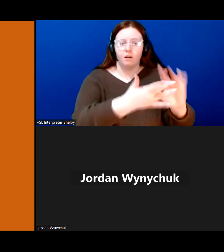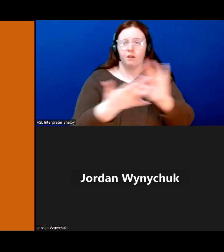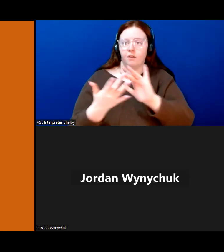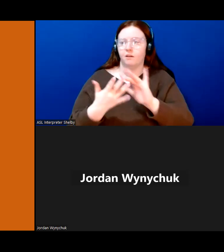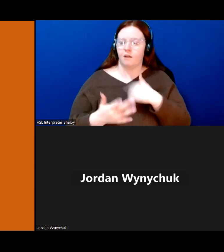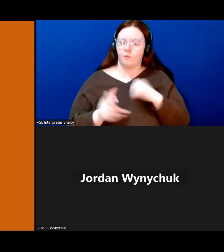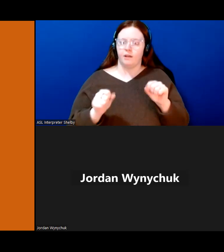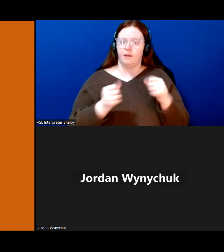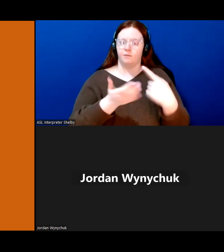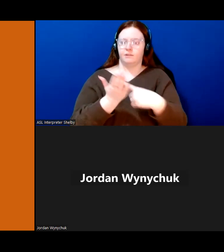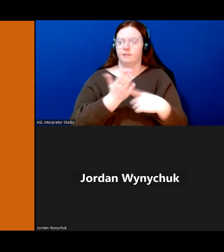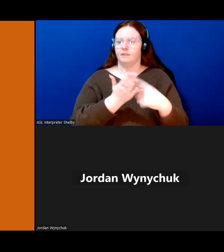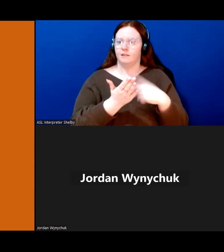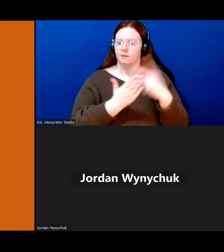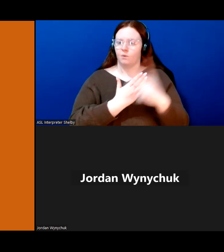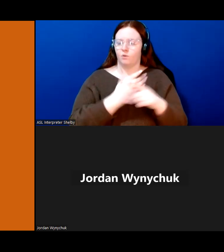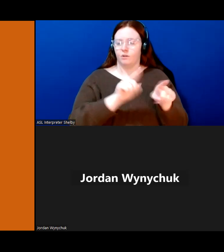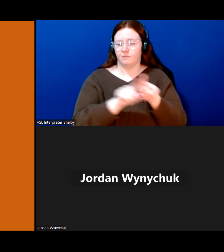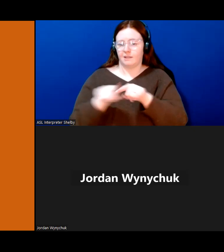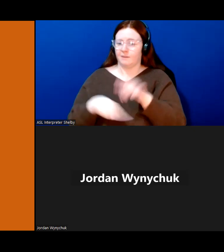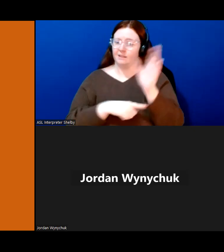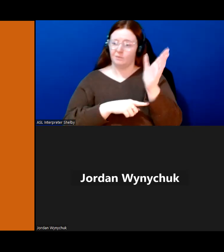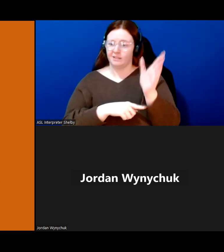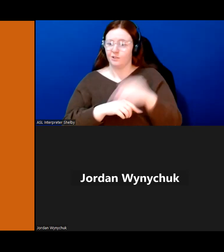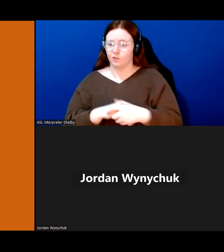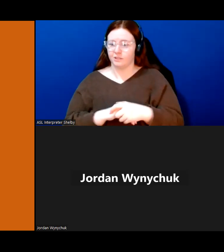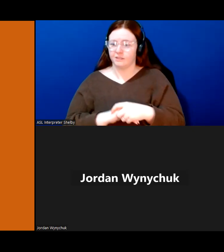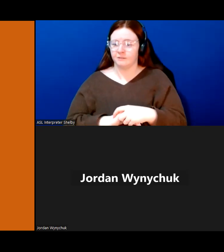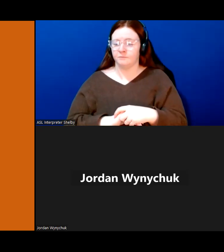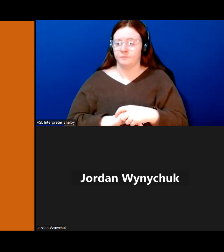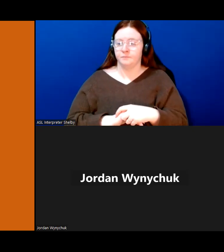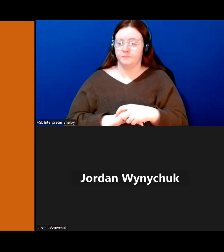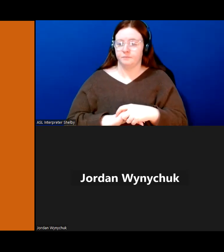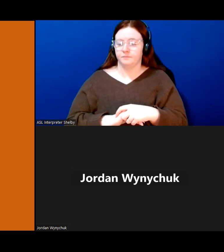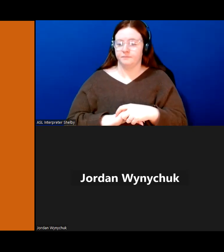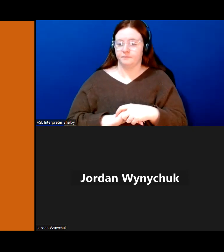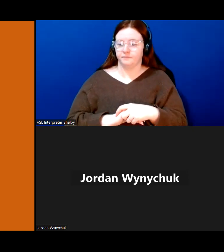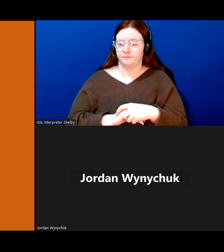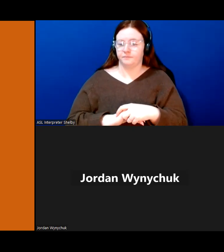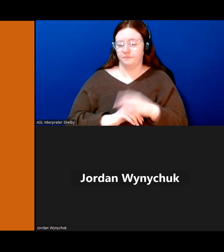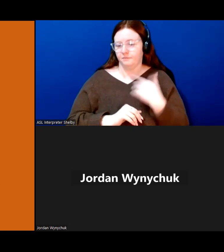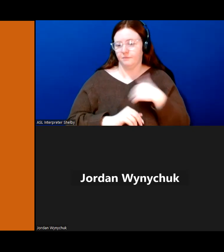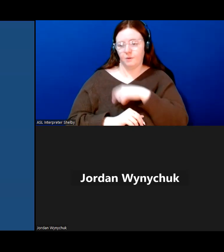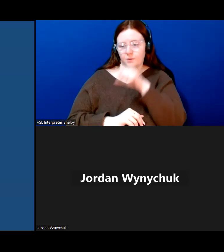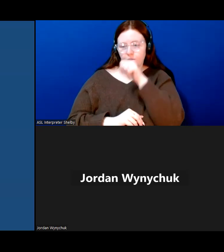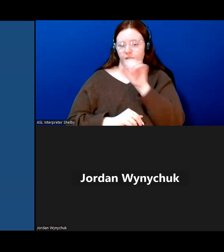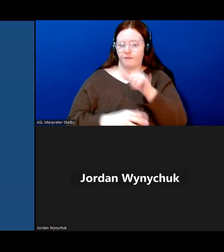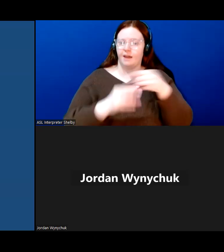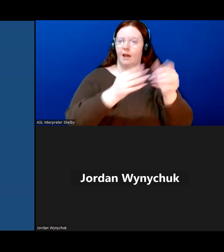our programming, much like this presentation as well. So we love that